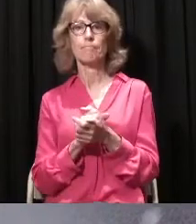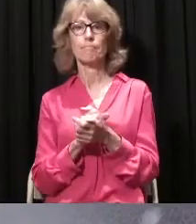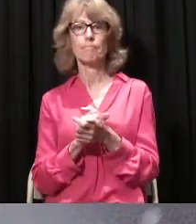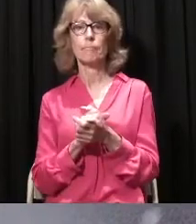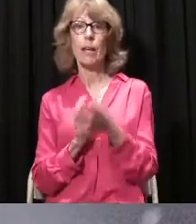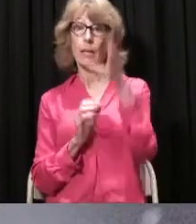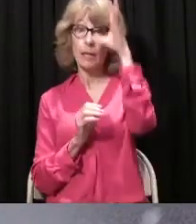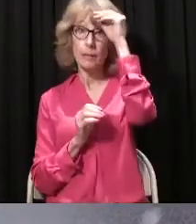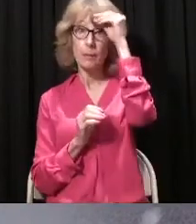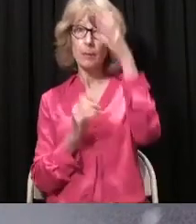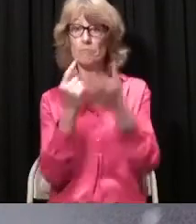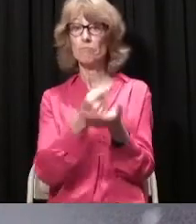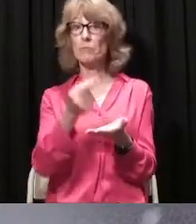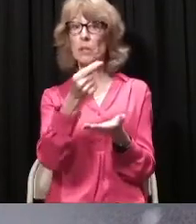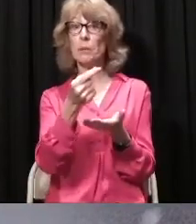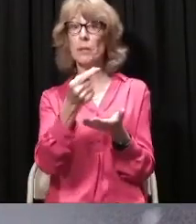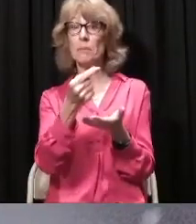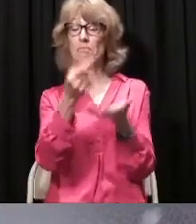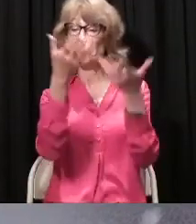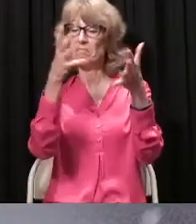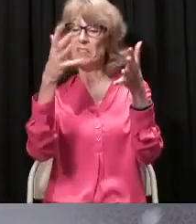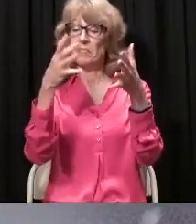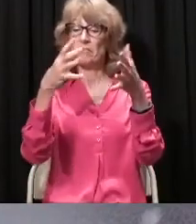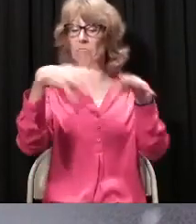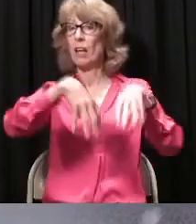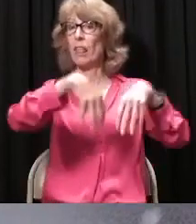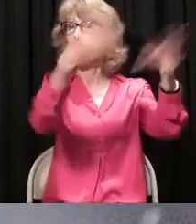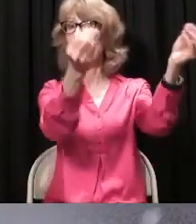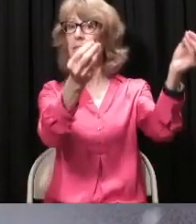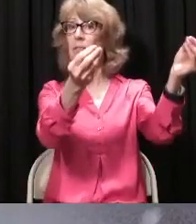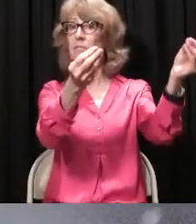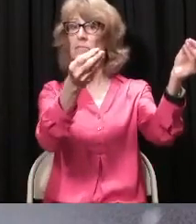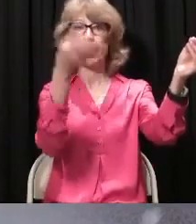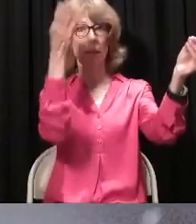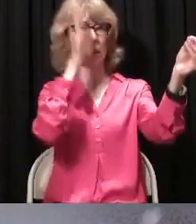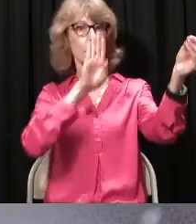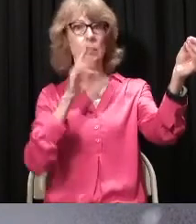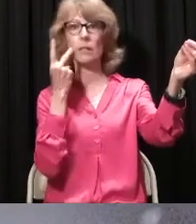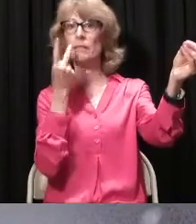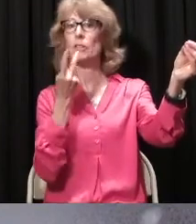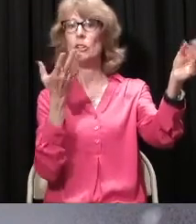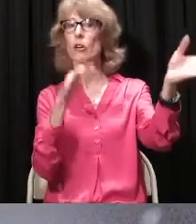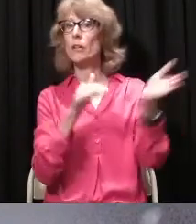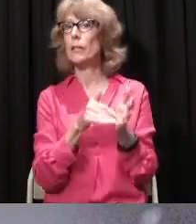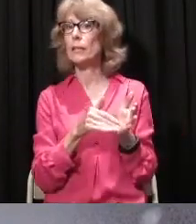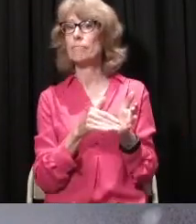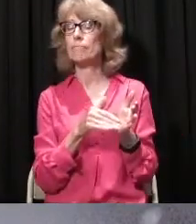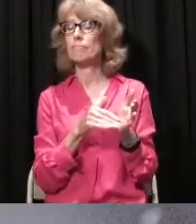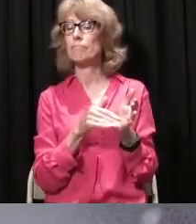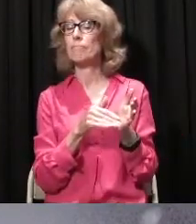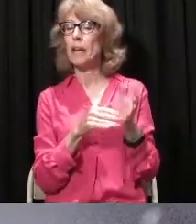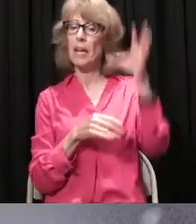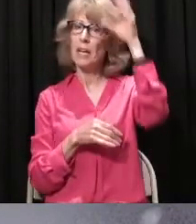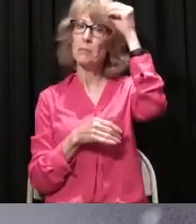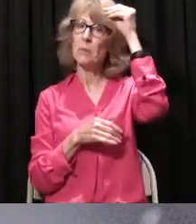graduates, walks out the front door, never to be seen again. He never said thank you.